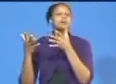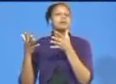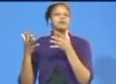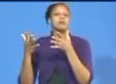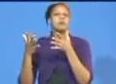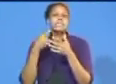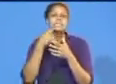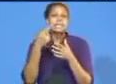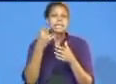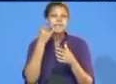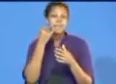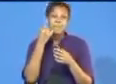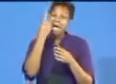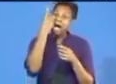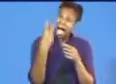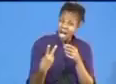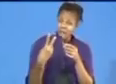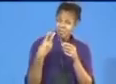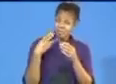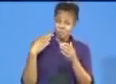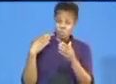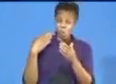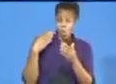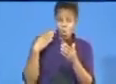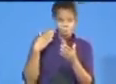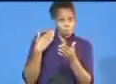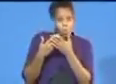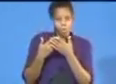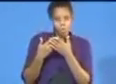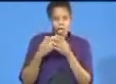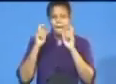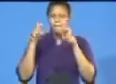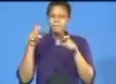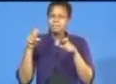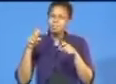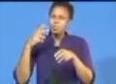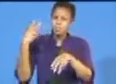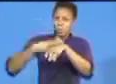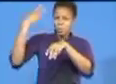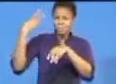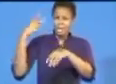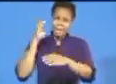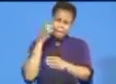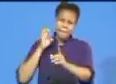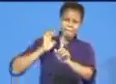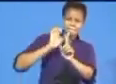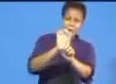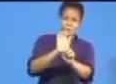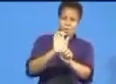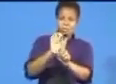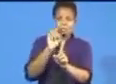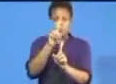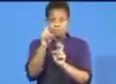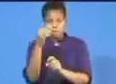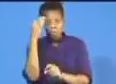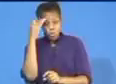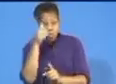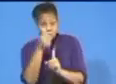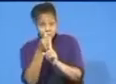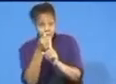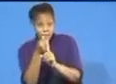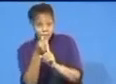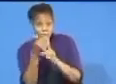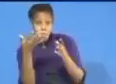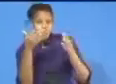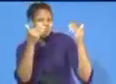I'm going to be half as good, I must be twice as empowered. Do you know yourself?